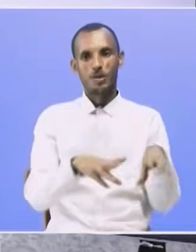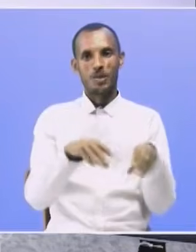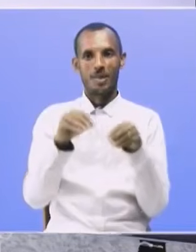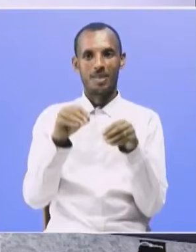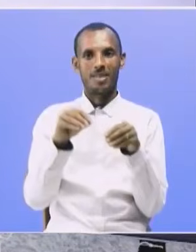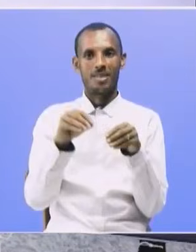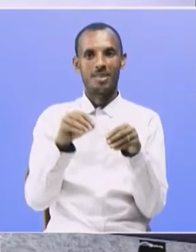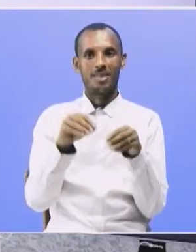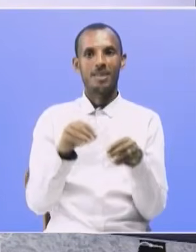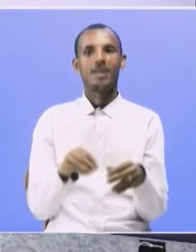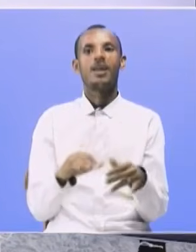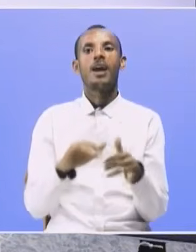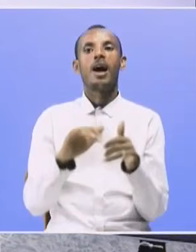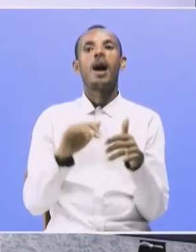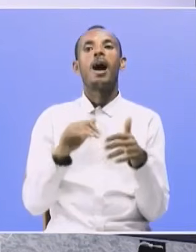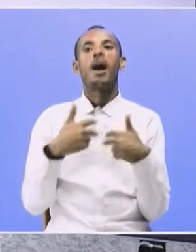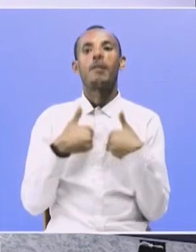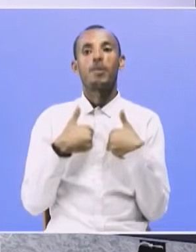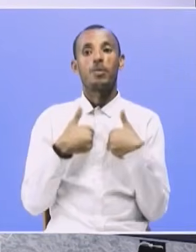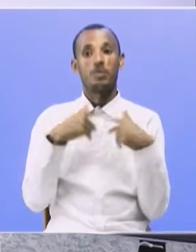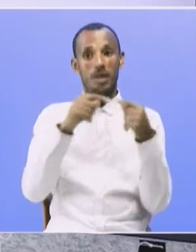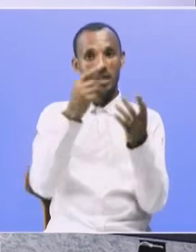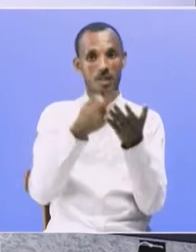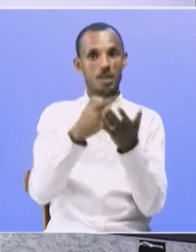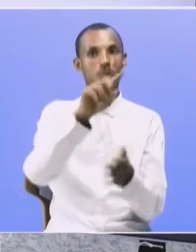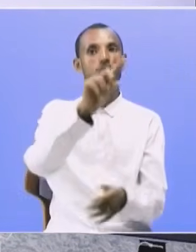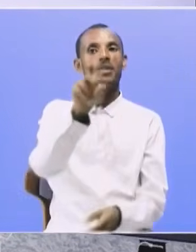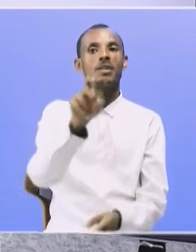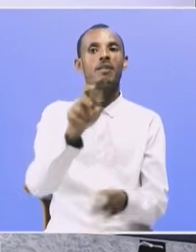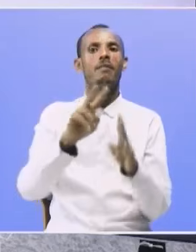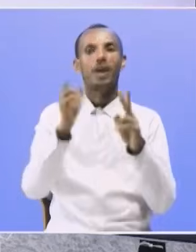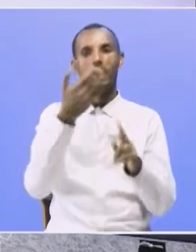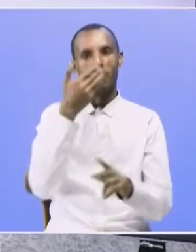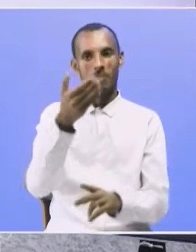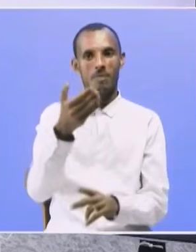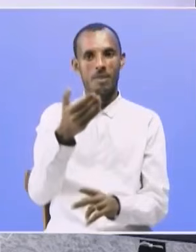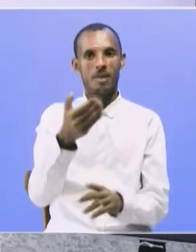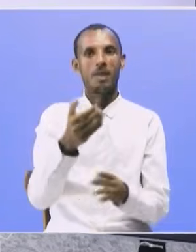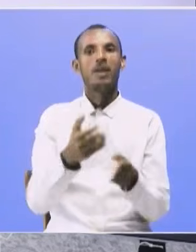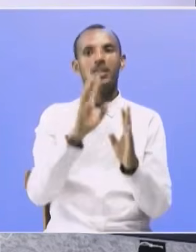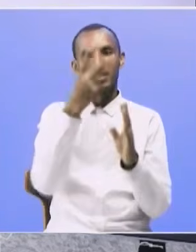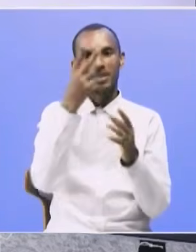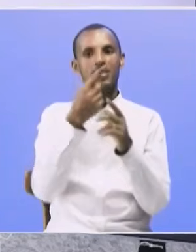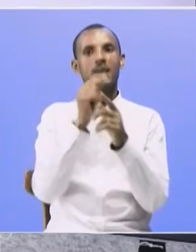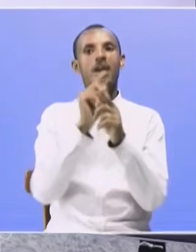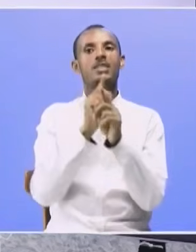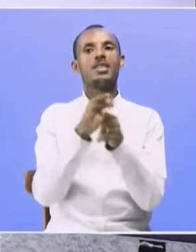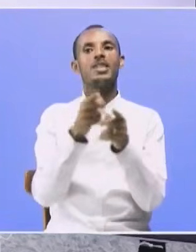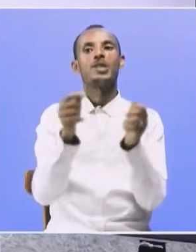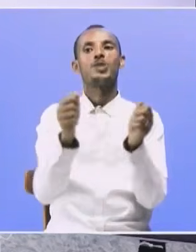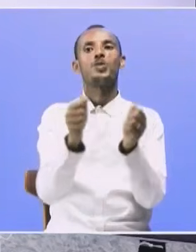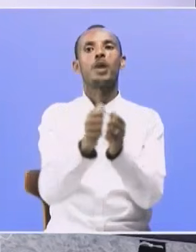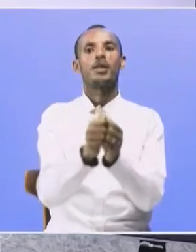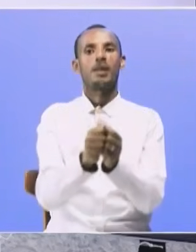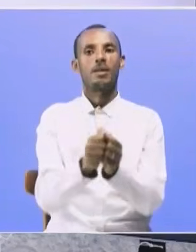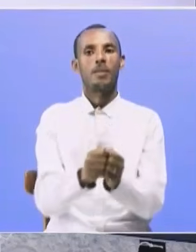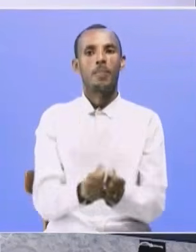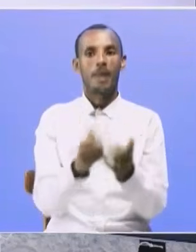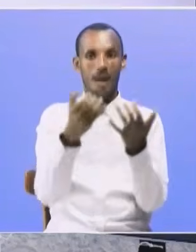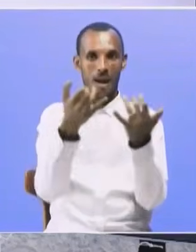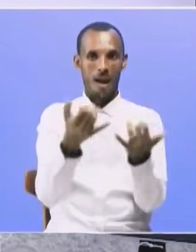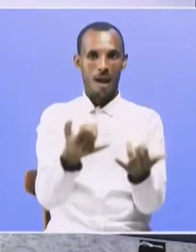Students, have you tried the question? Very nice. Let's see the answer together.